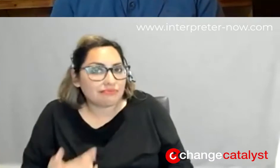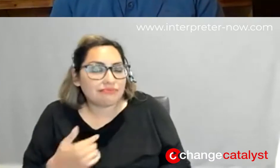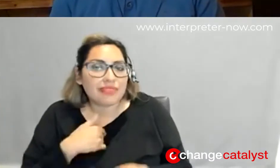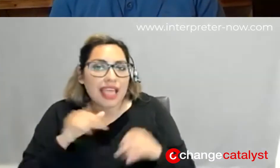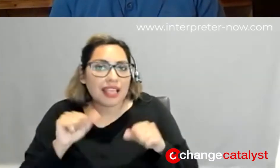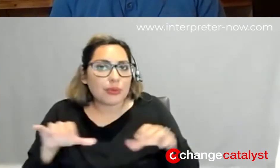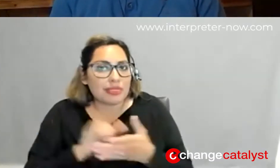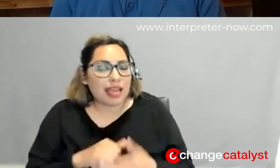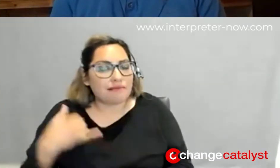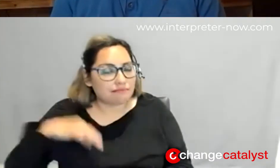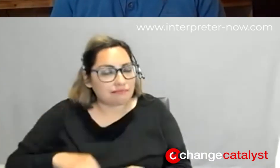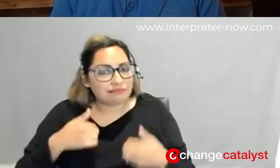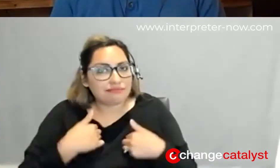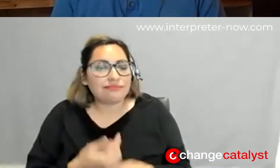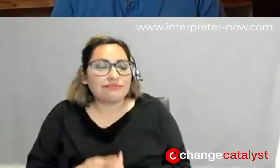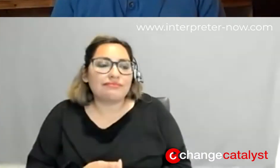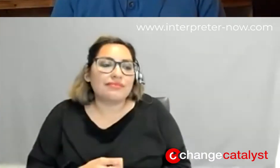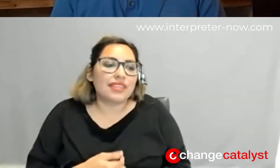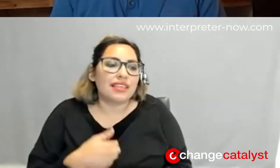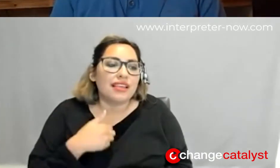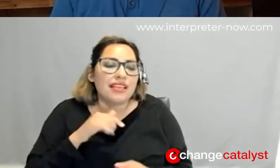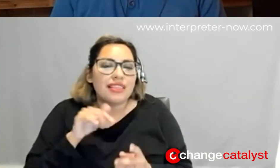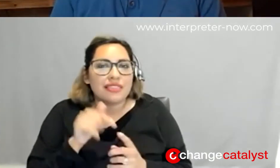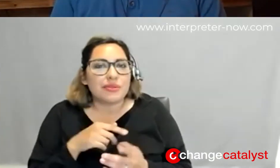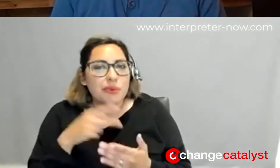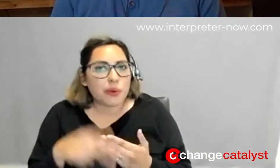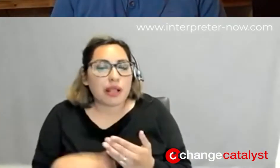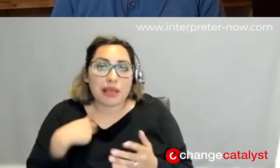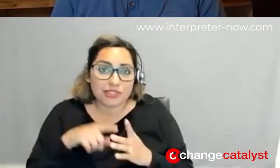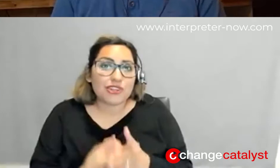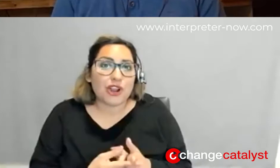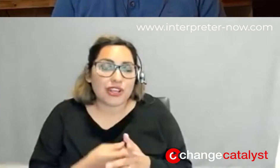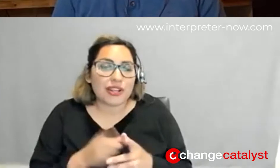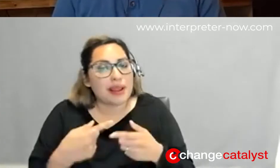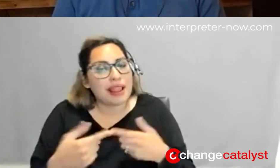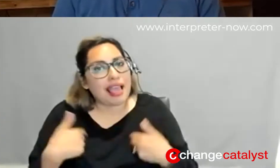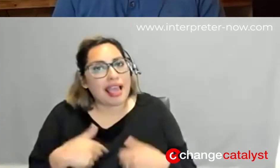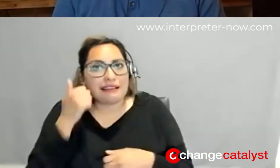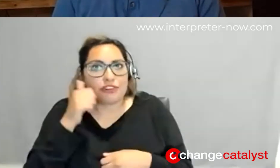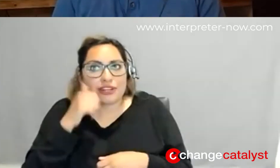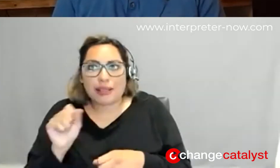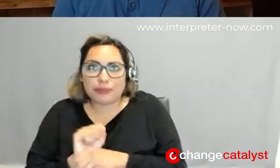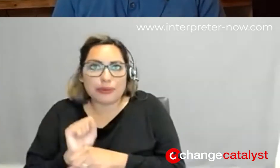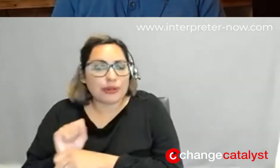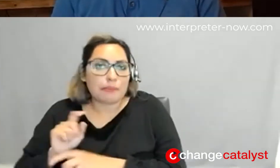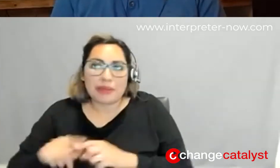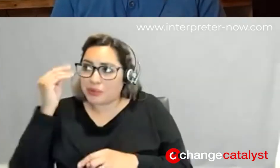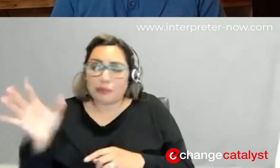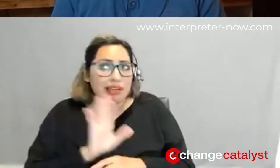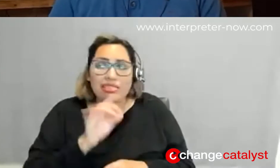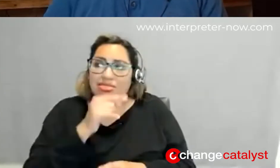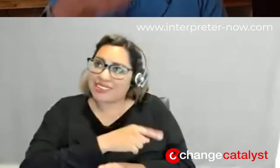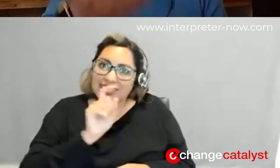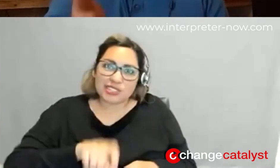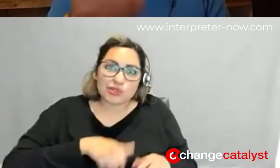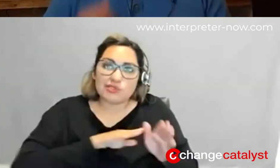program, I started it when I had a day job. But within a couple of cohorts, I said, this has to be a full-time thing.